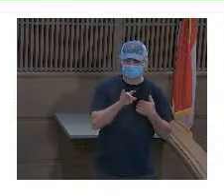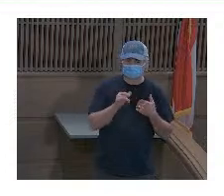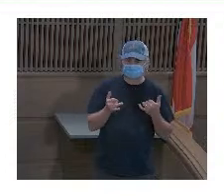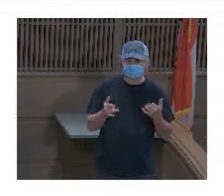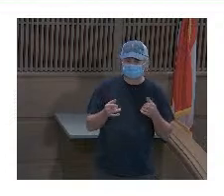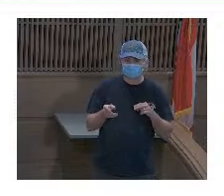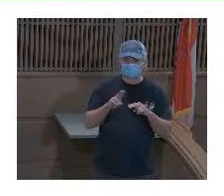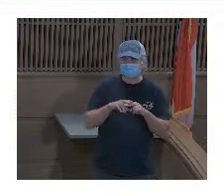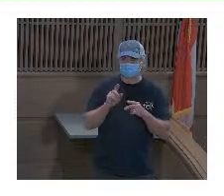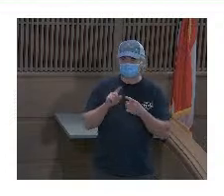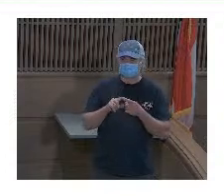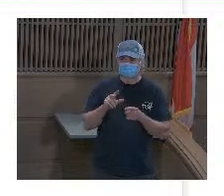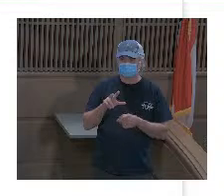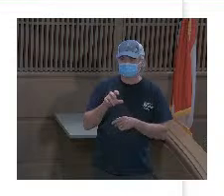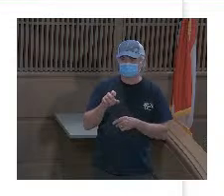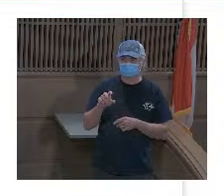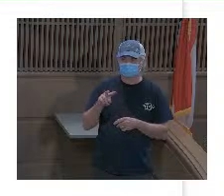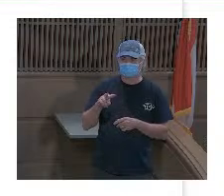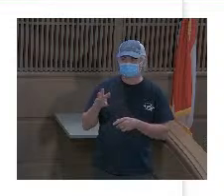right now.